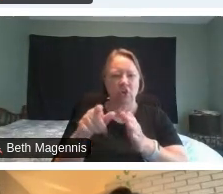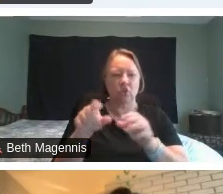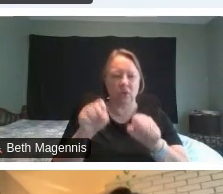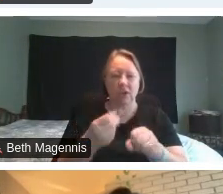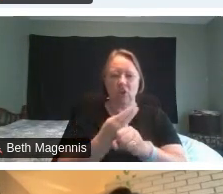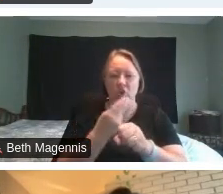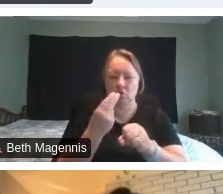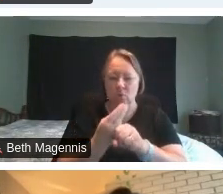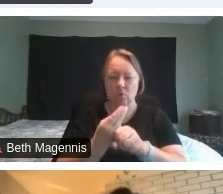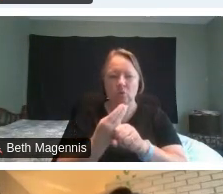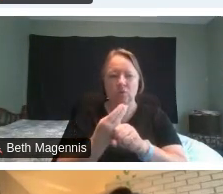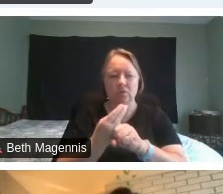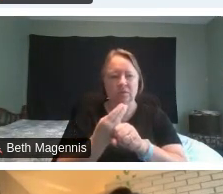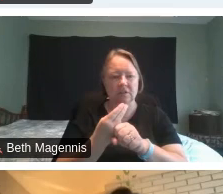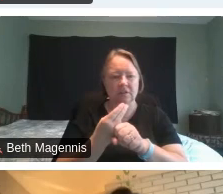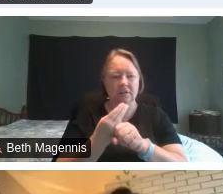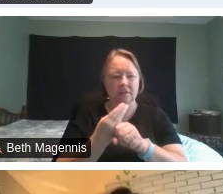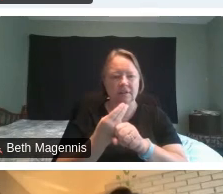use,